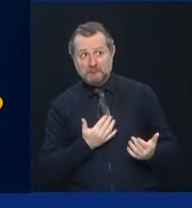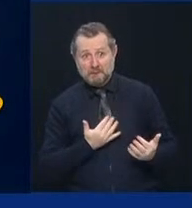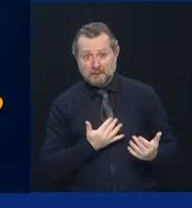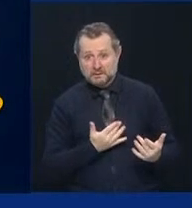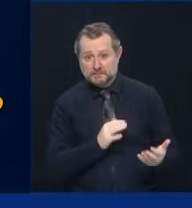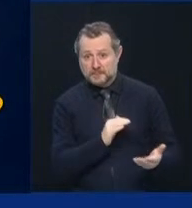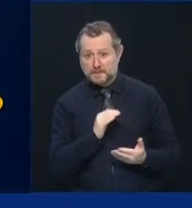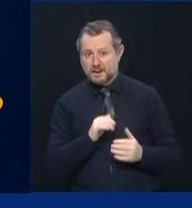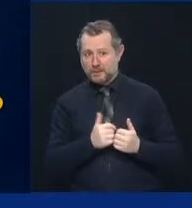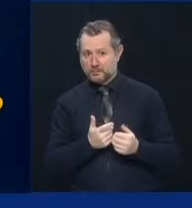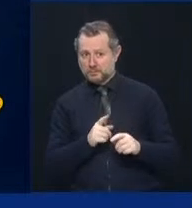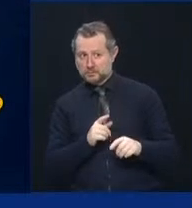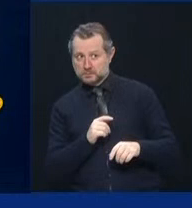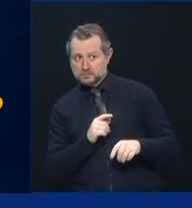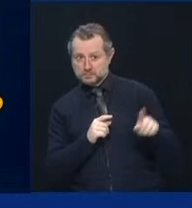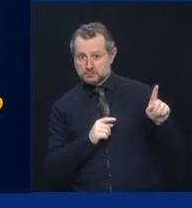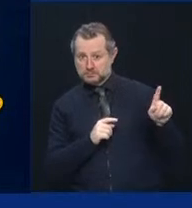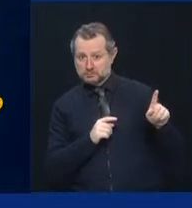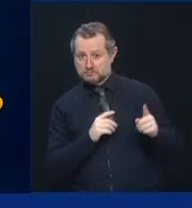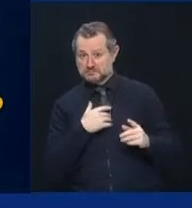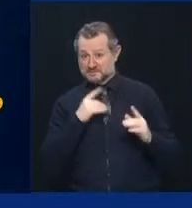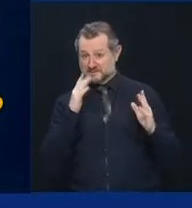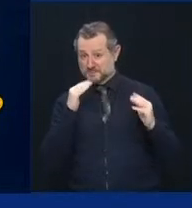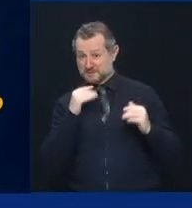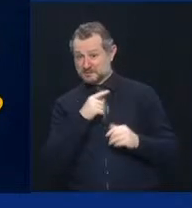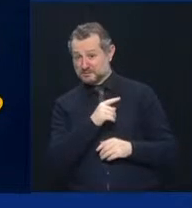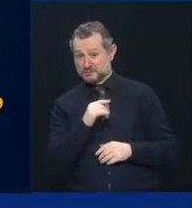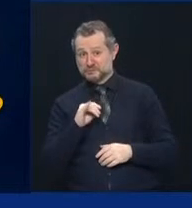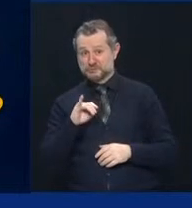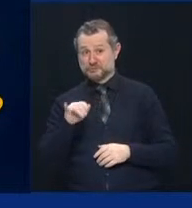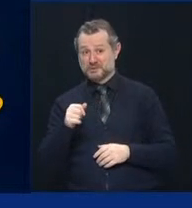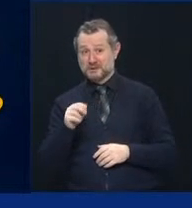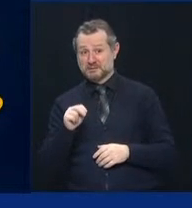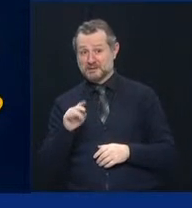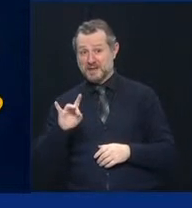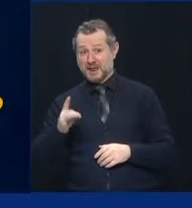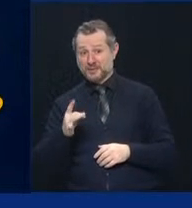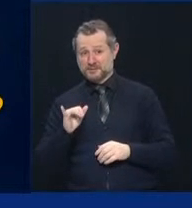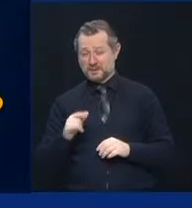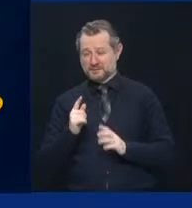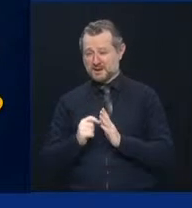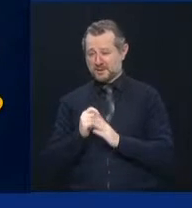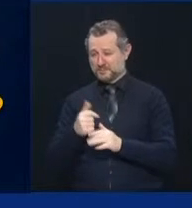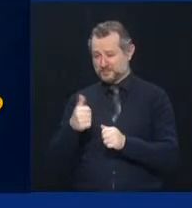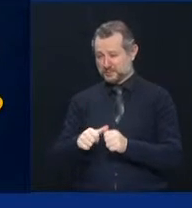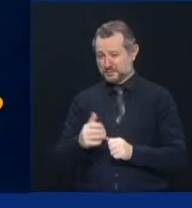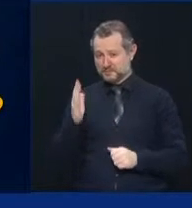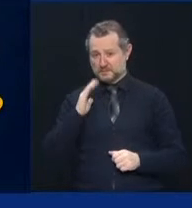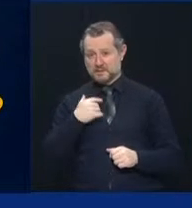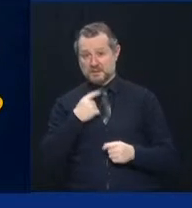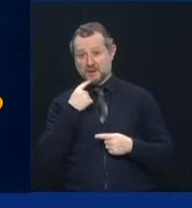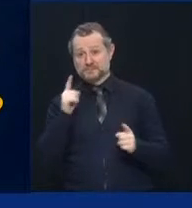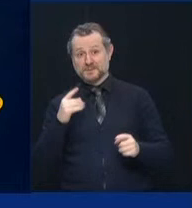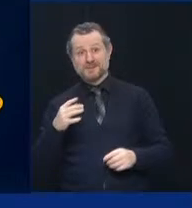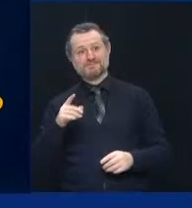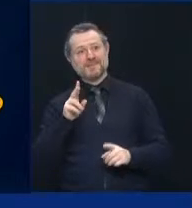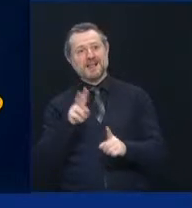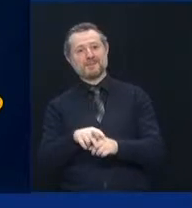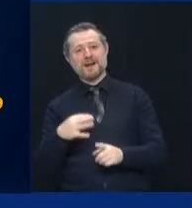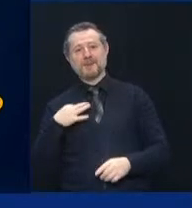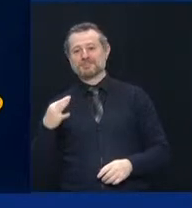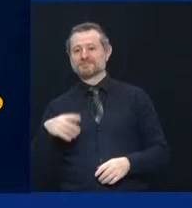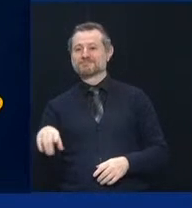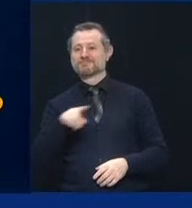Also, we saw this coming. January 8th, when they announced the eligibility, I announced Matilda's rule.